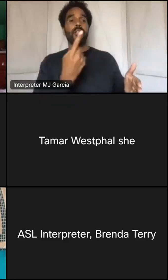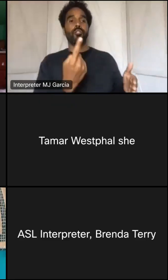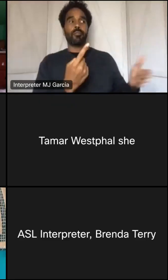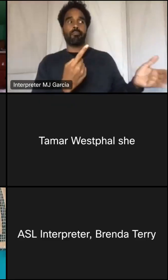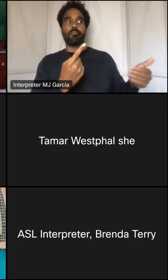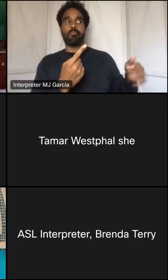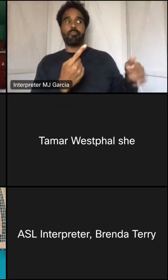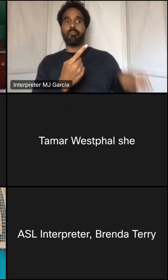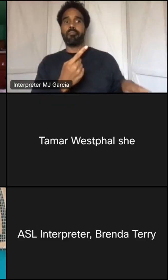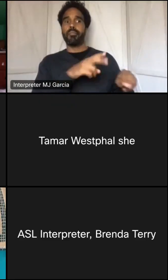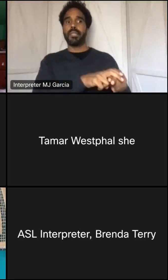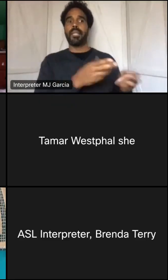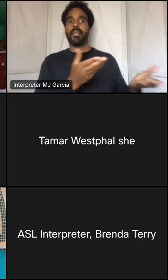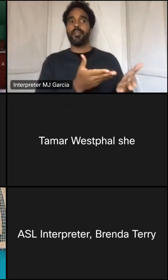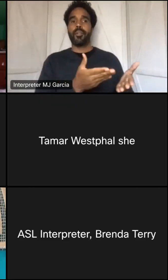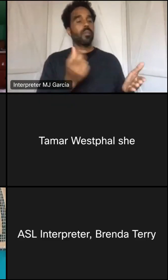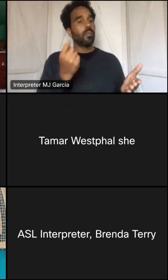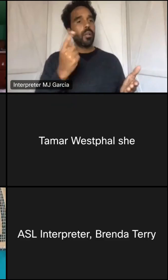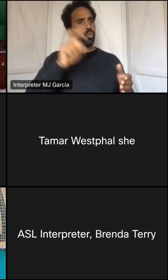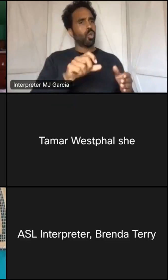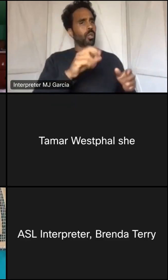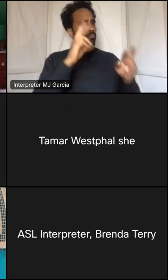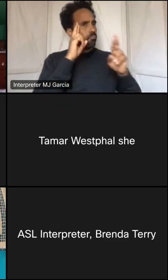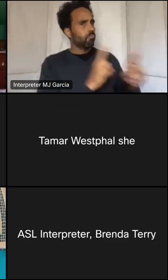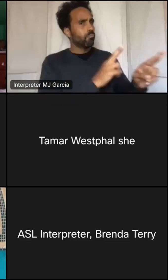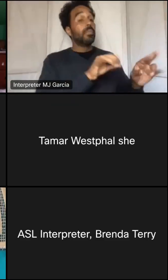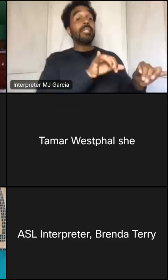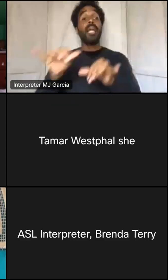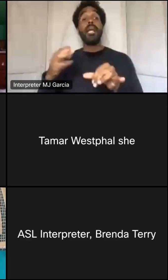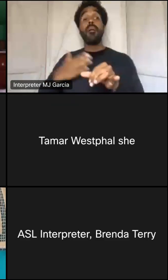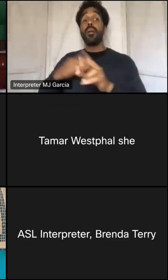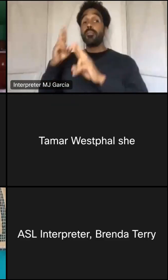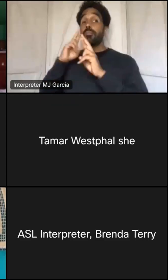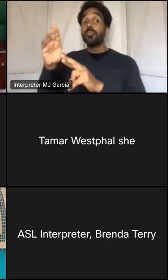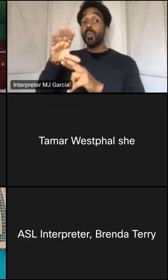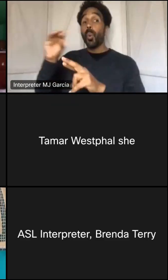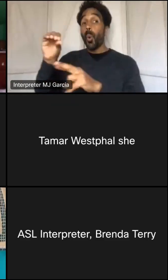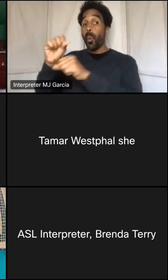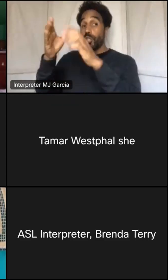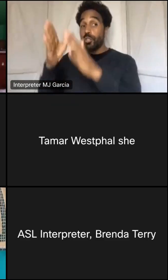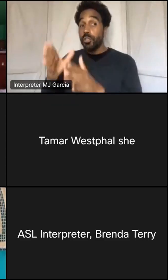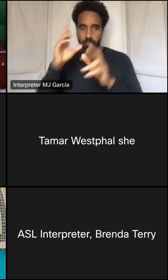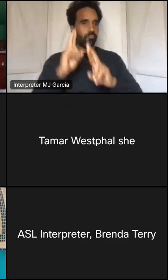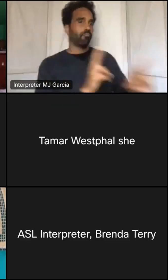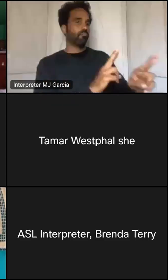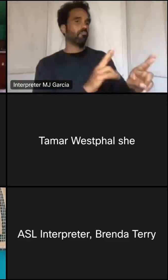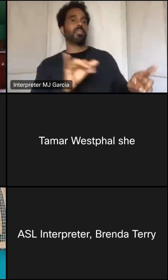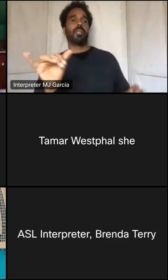with us the same way you work with your colleague or coworker. Mm-hmm. Thanks for that.